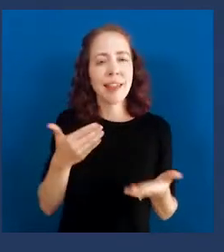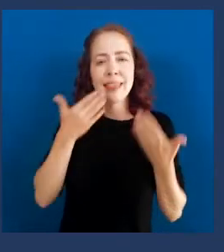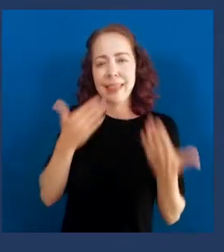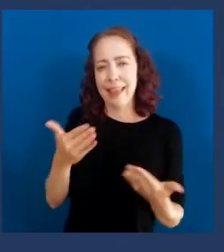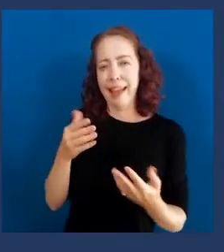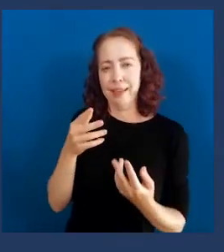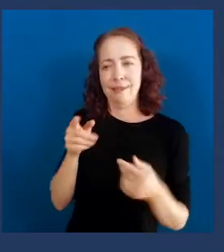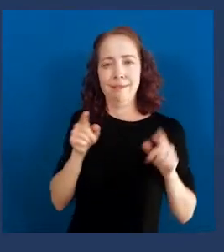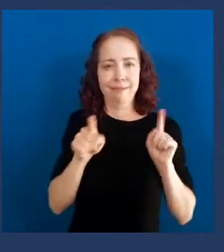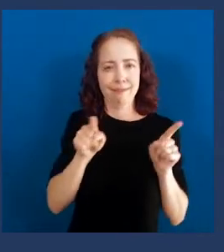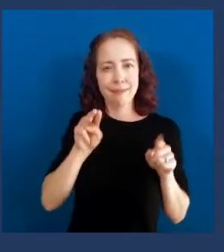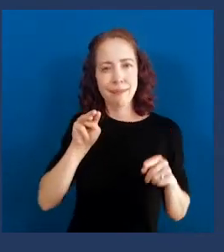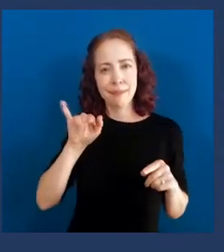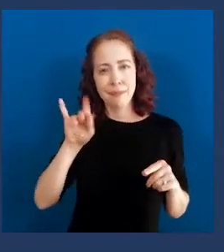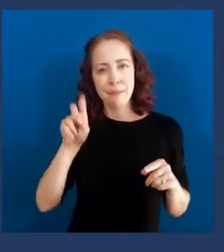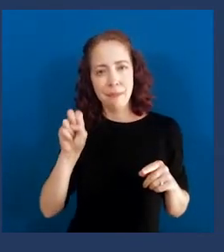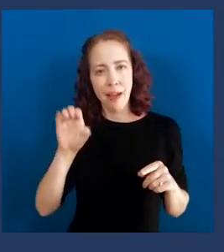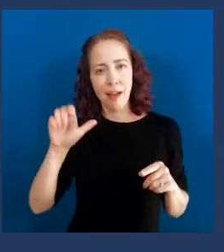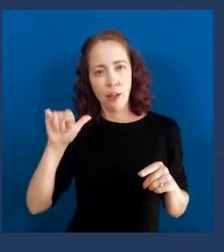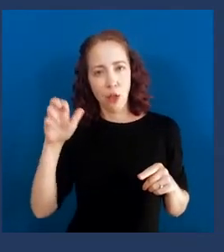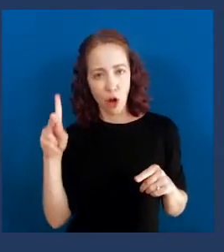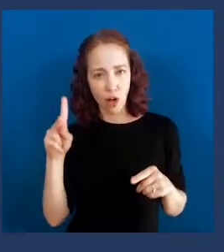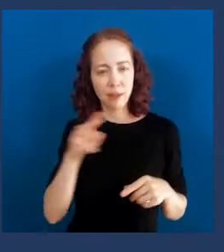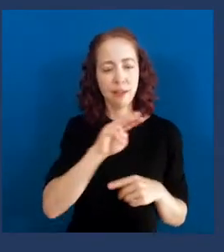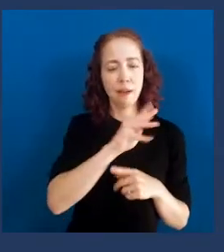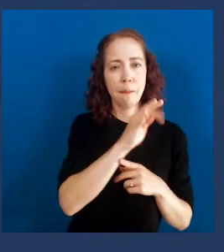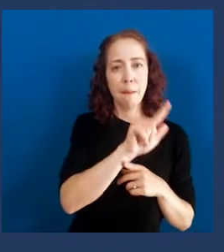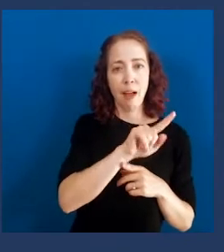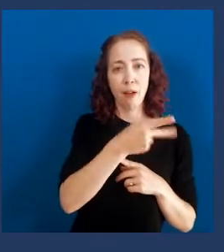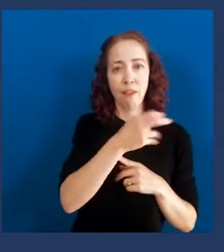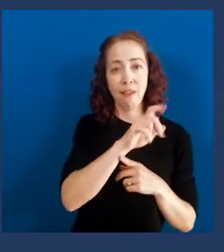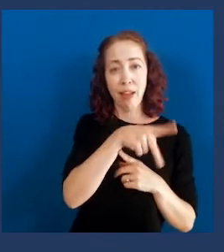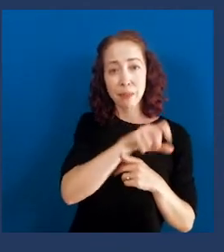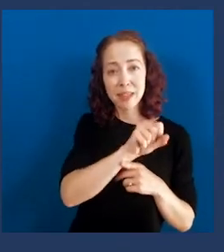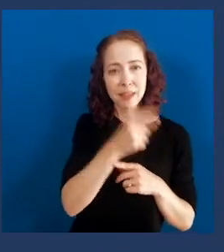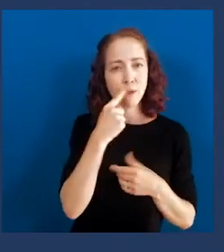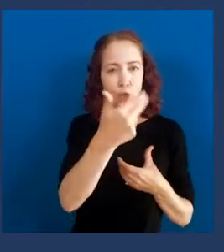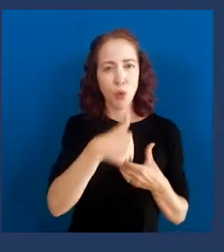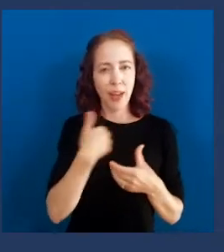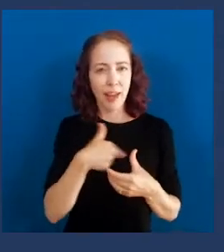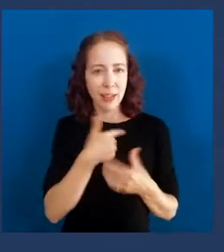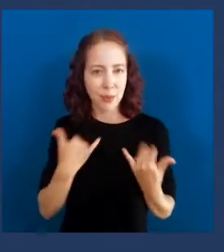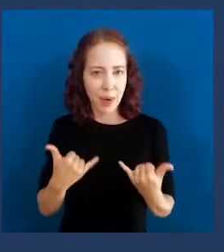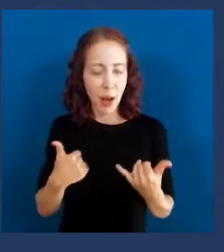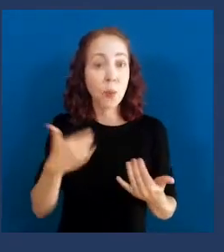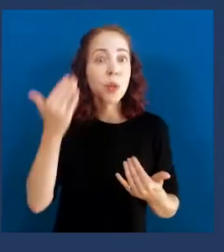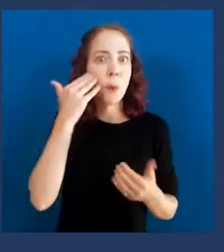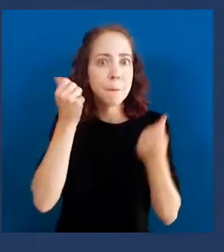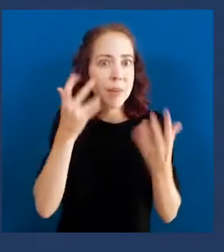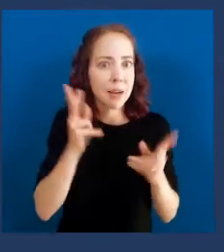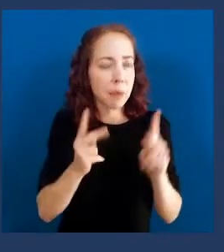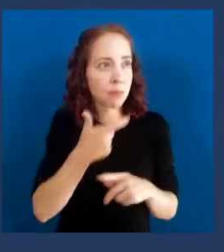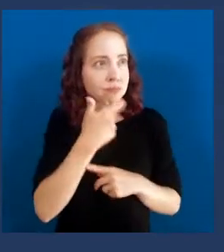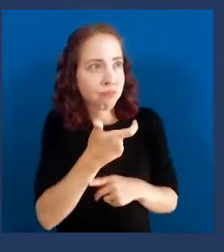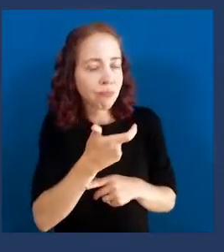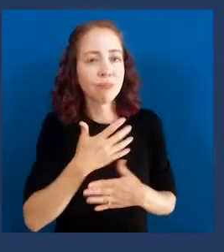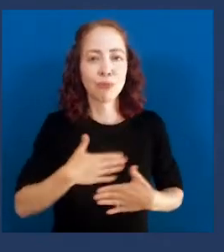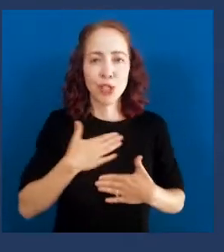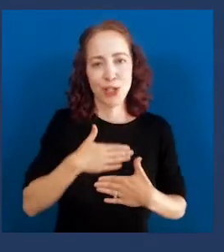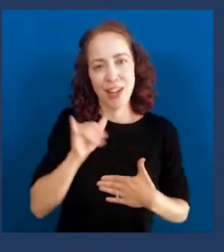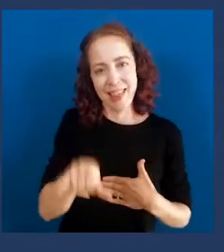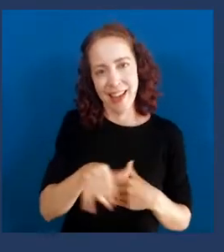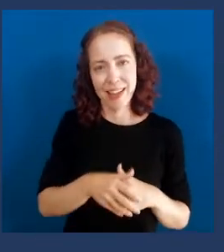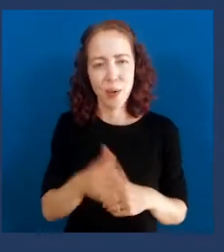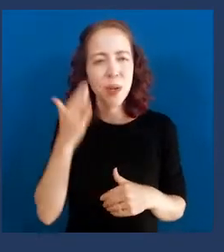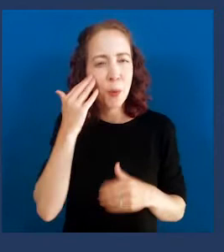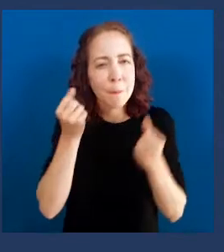thank Mike Clark and Michael Phelps for joining me today. We know how many people out there would be listening. We're so grateful for that. We know there are features